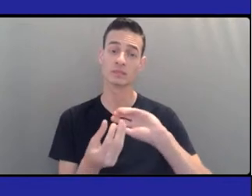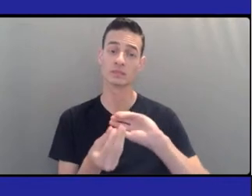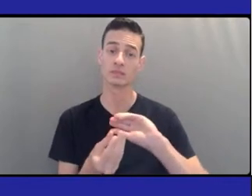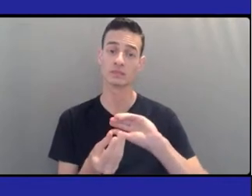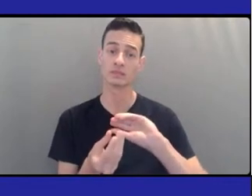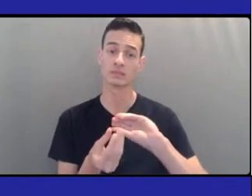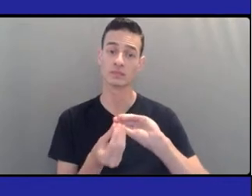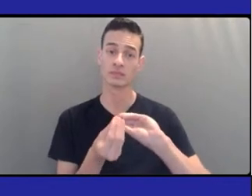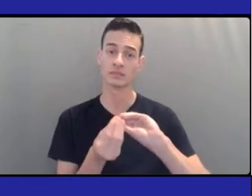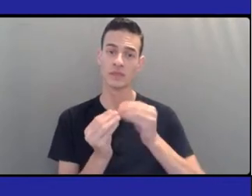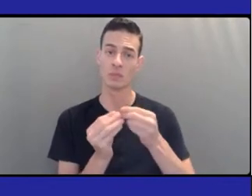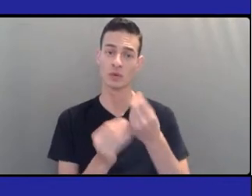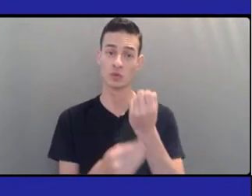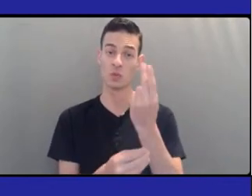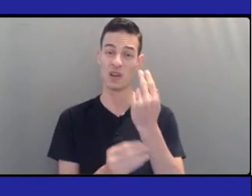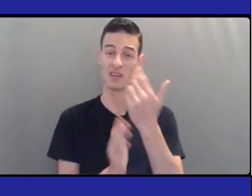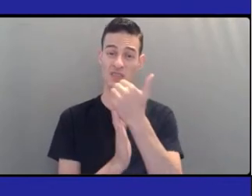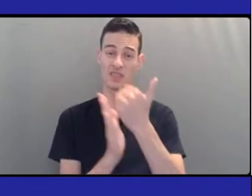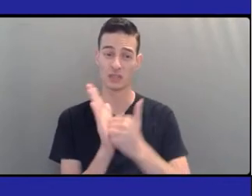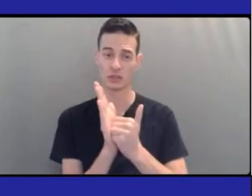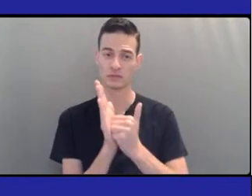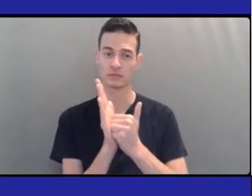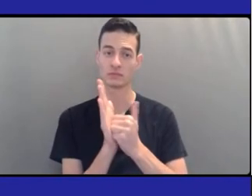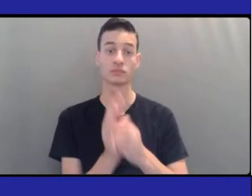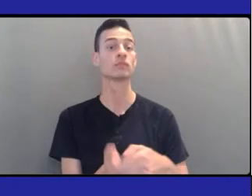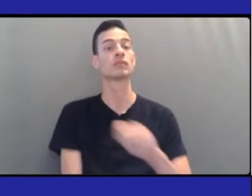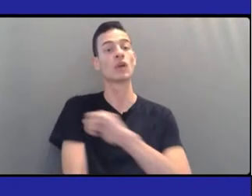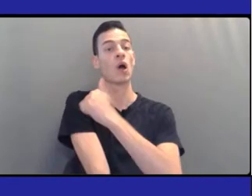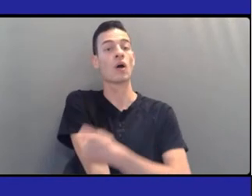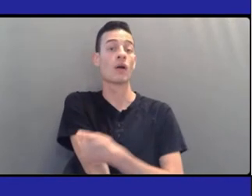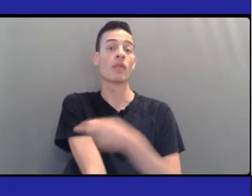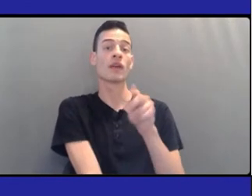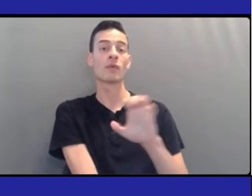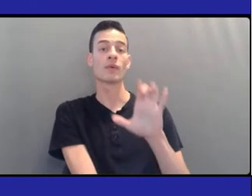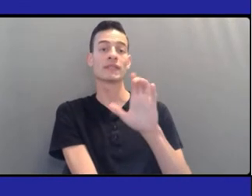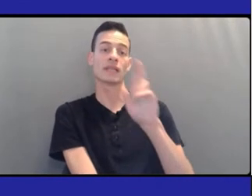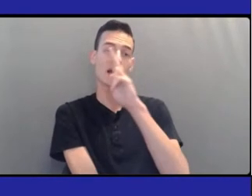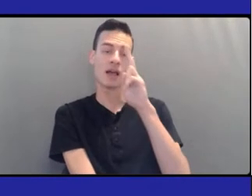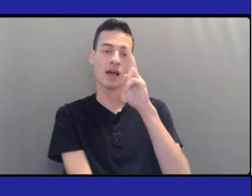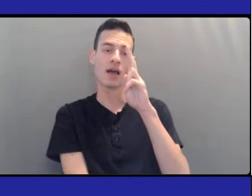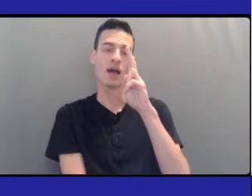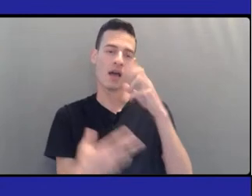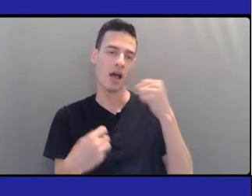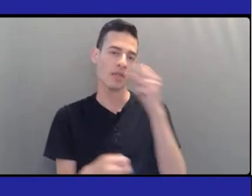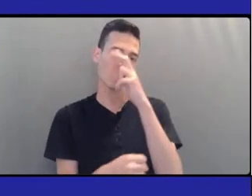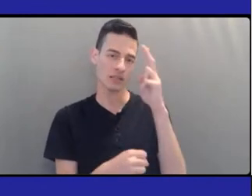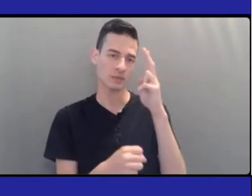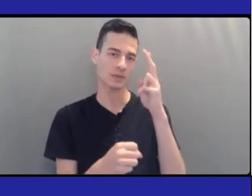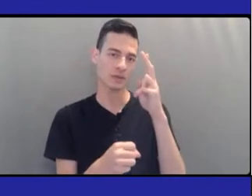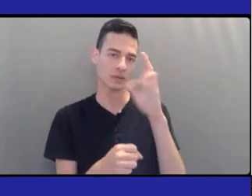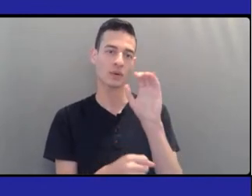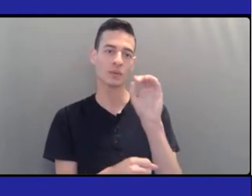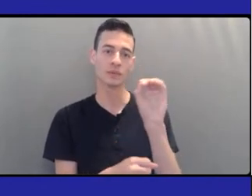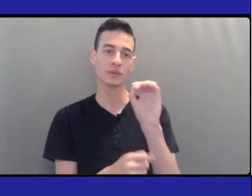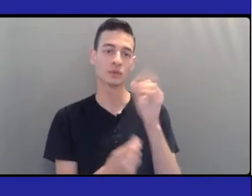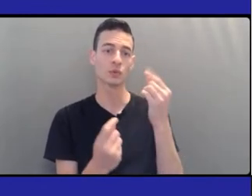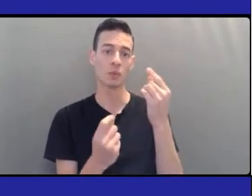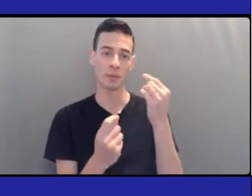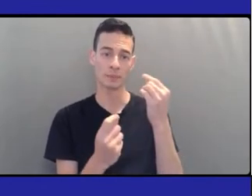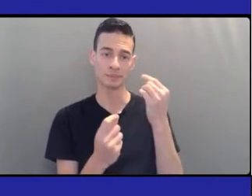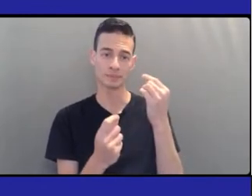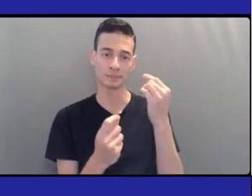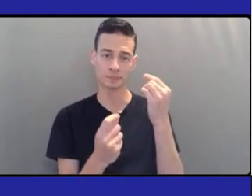agenda. Authorizing the New York City Health and Hospitals Corporation, the system, to execute a five-year contract with Health